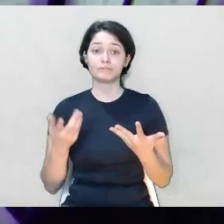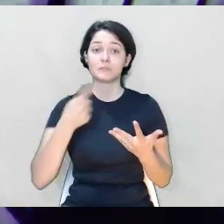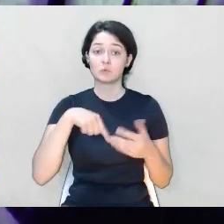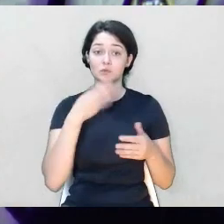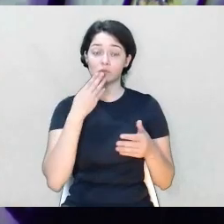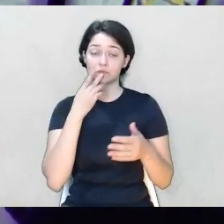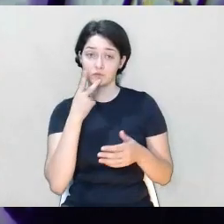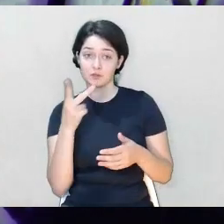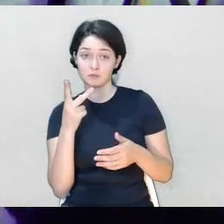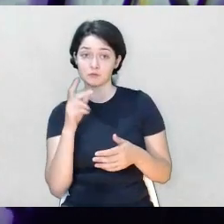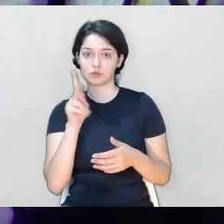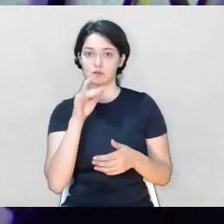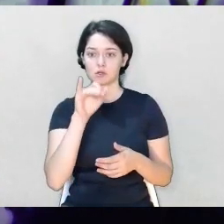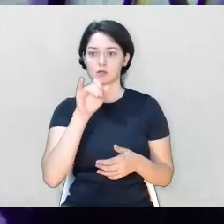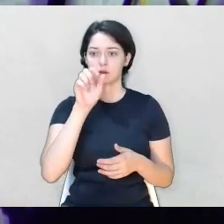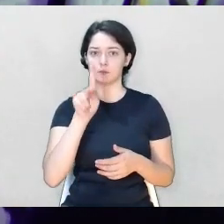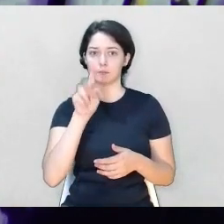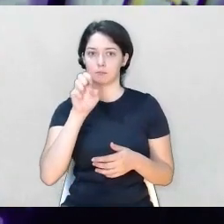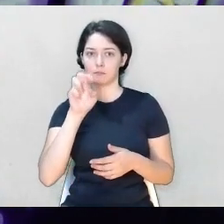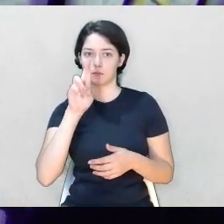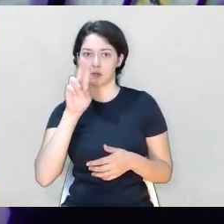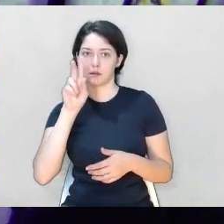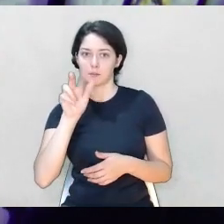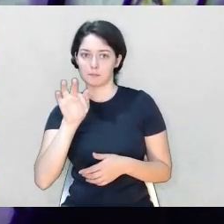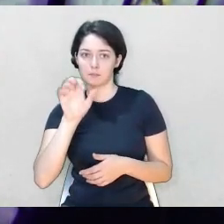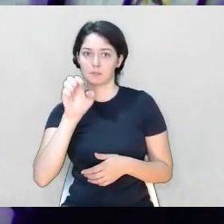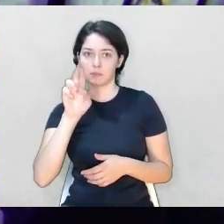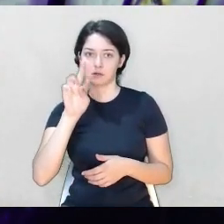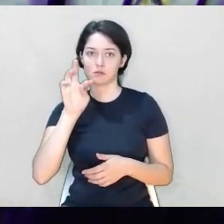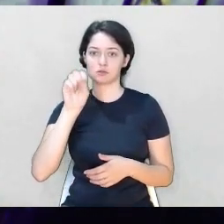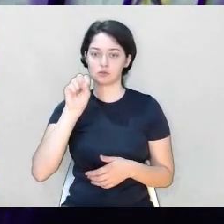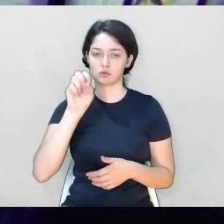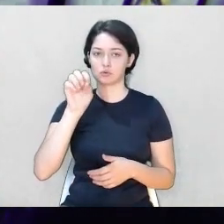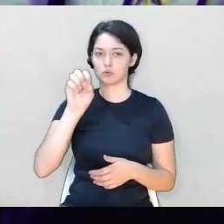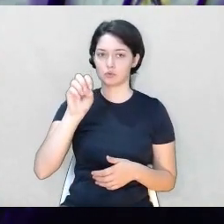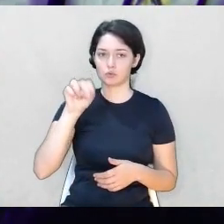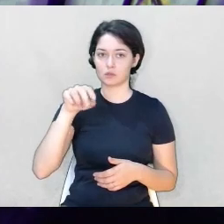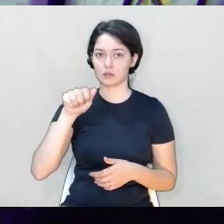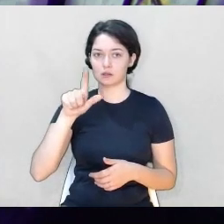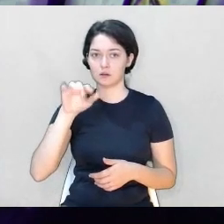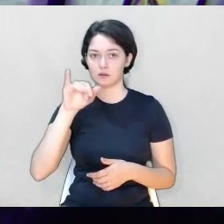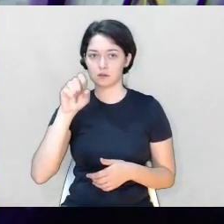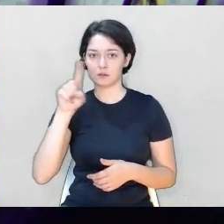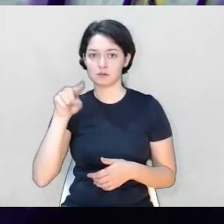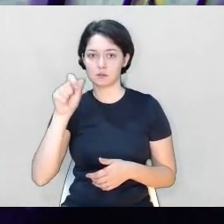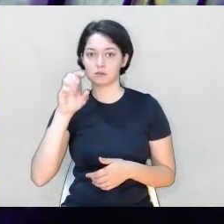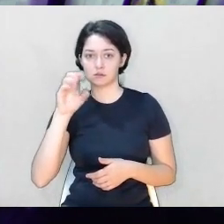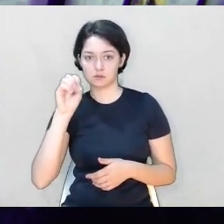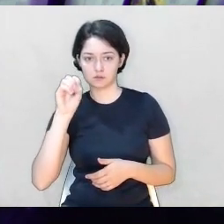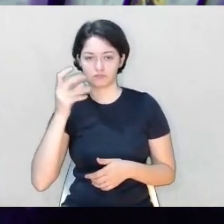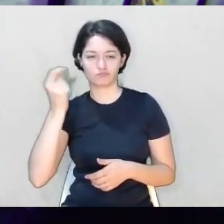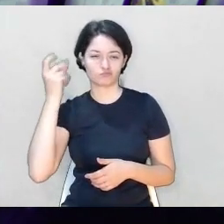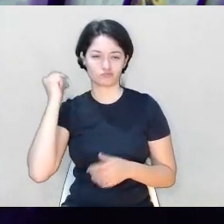We're going to be talking about hyper-personalization, and I want to talk about personalization first. This is something that's